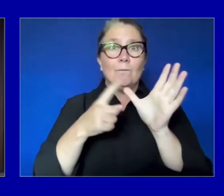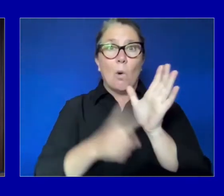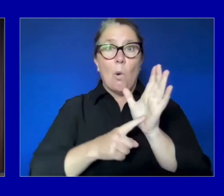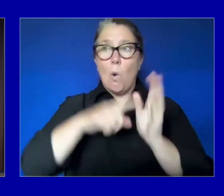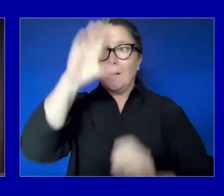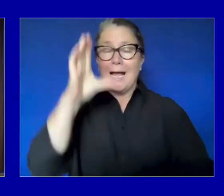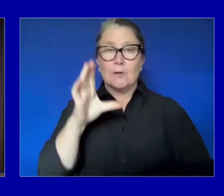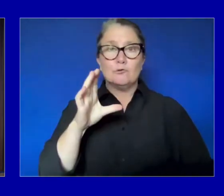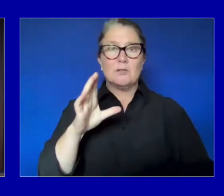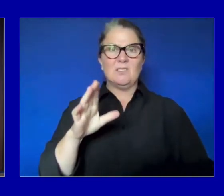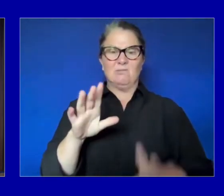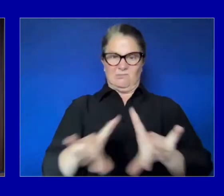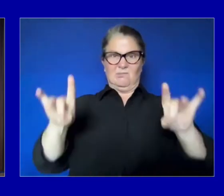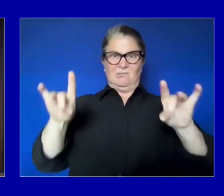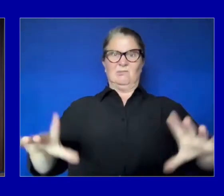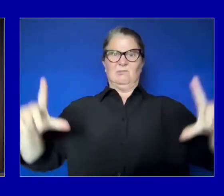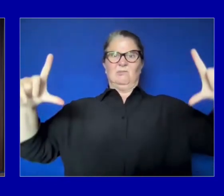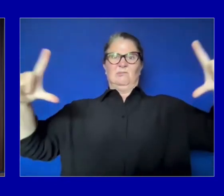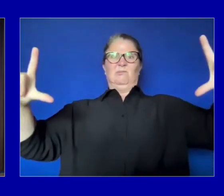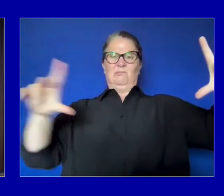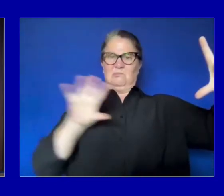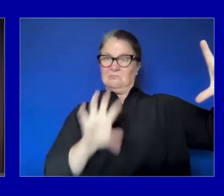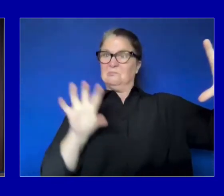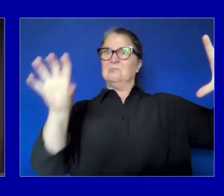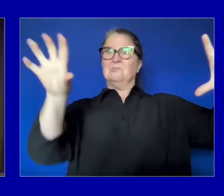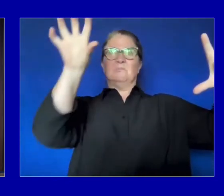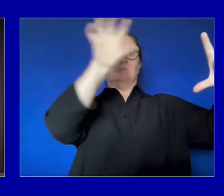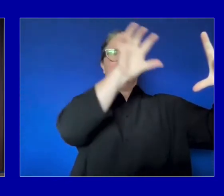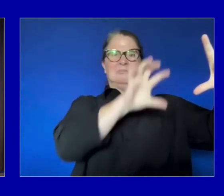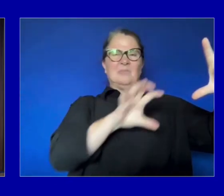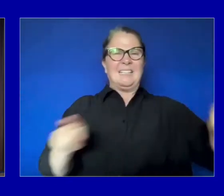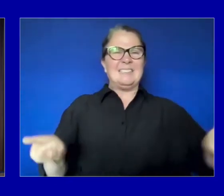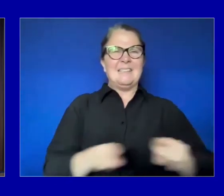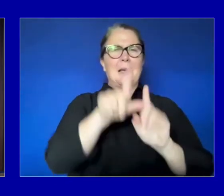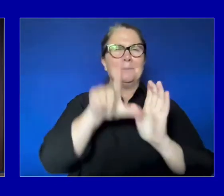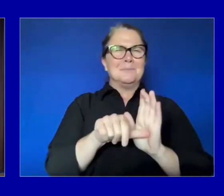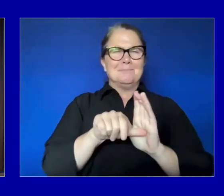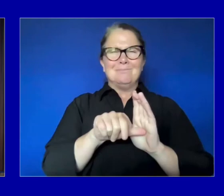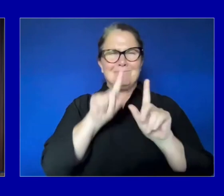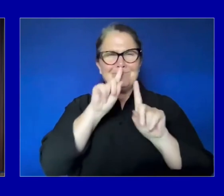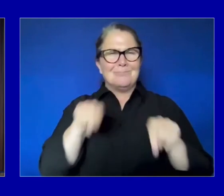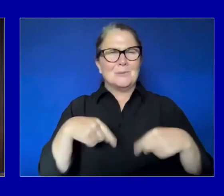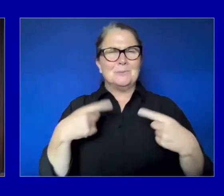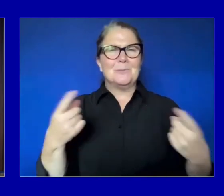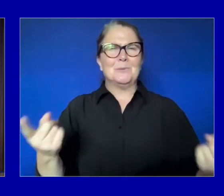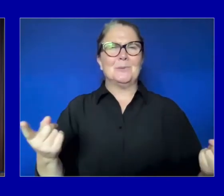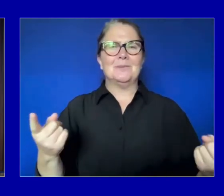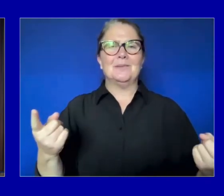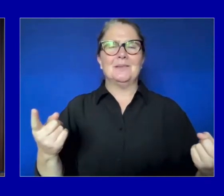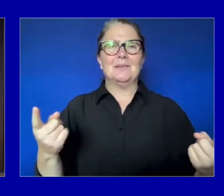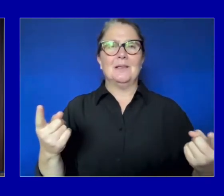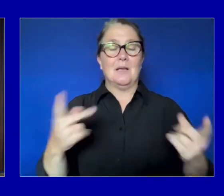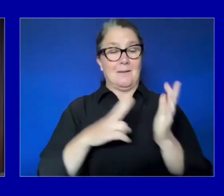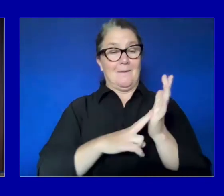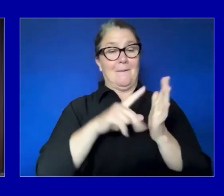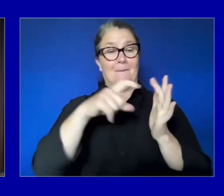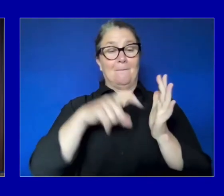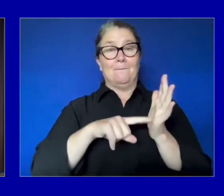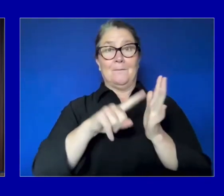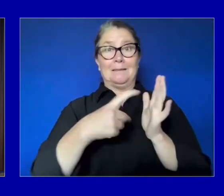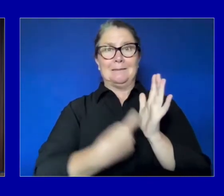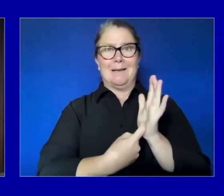And, you know, Victor Stephenson has done an incredible job for this country, um, both with his book and his work.